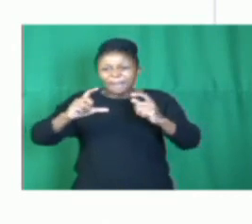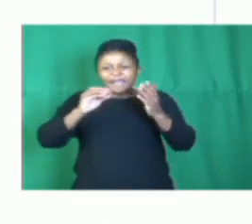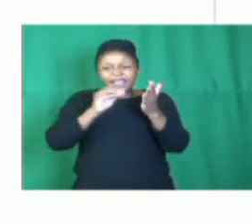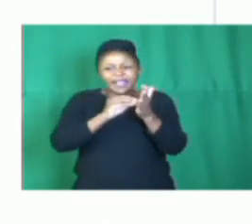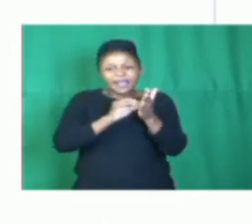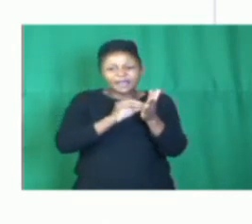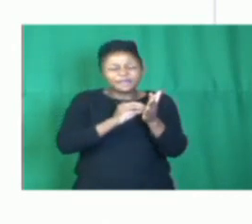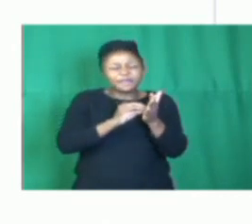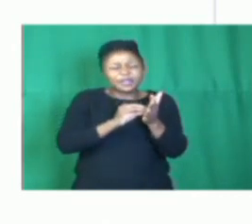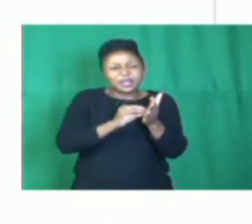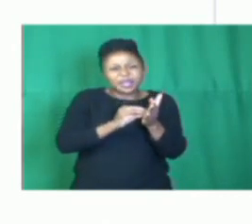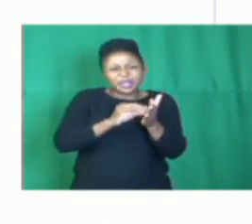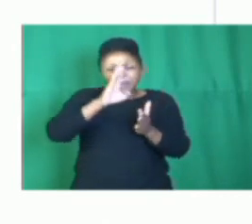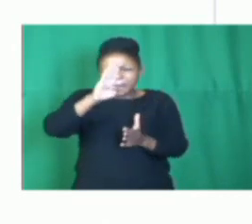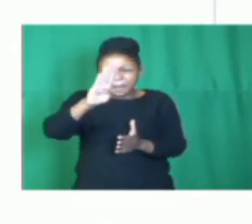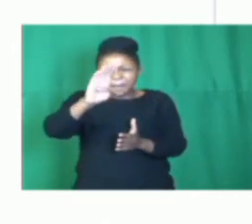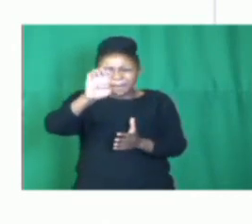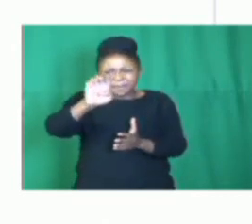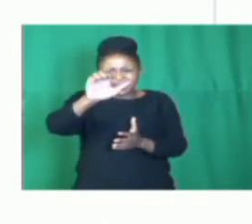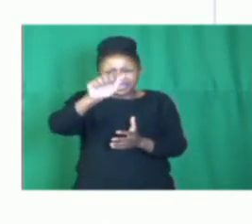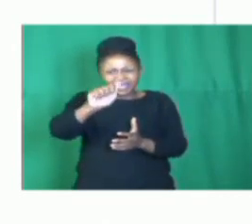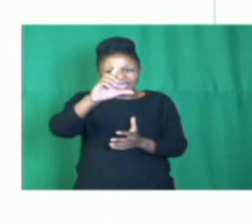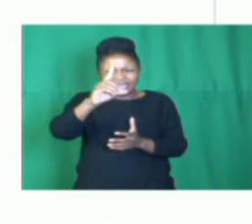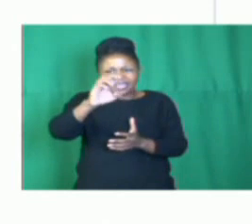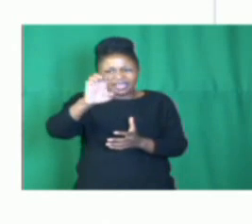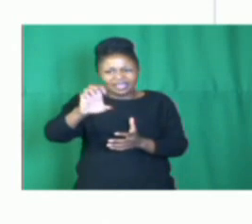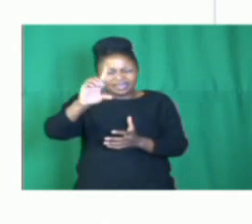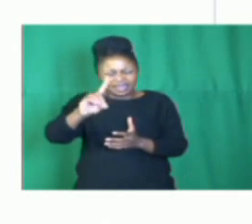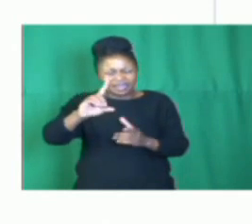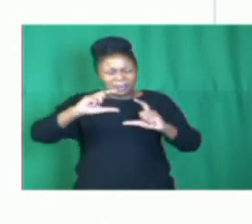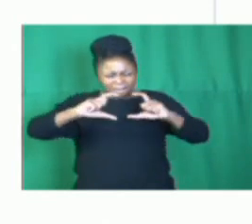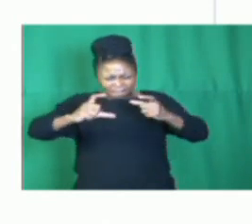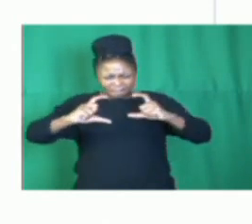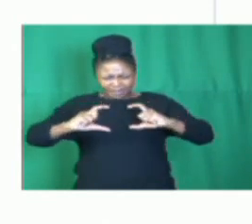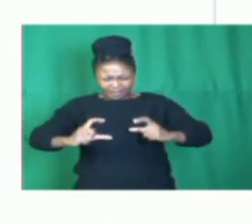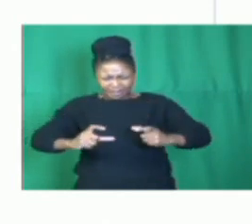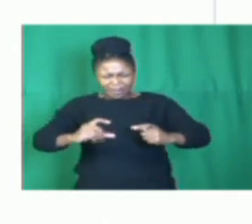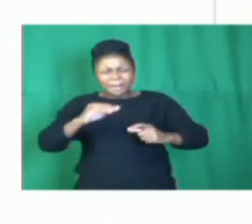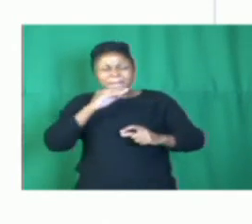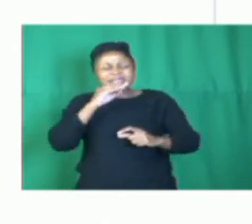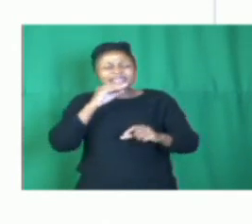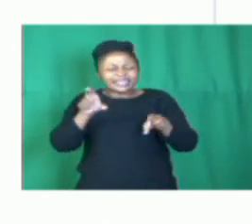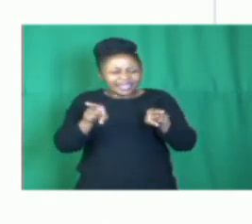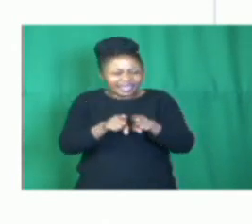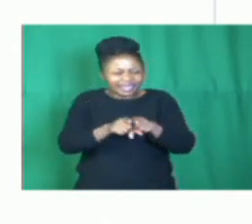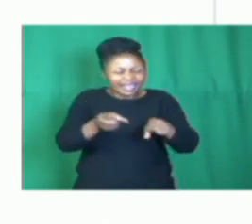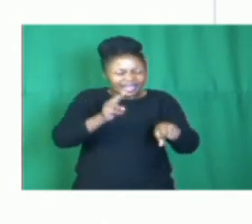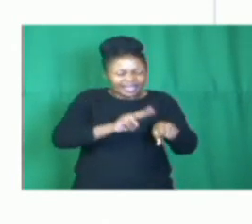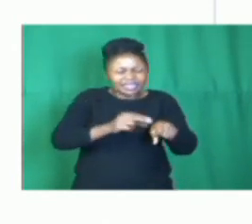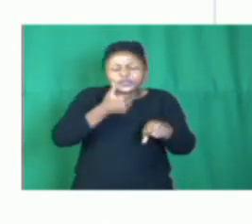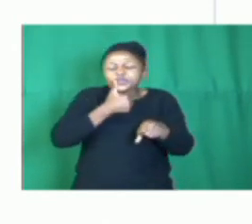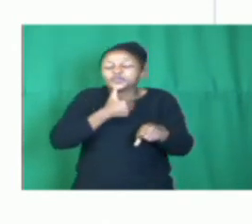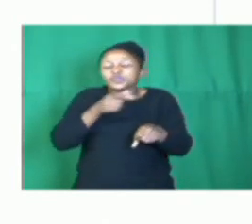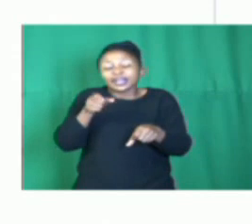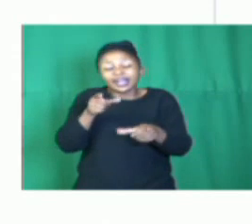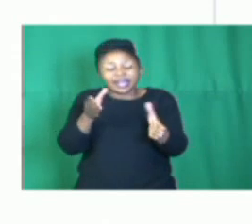simply refer to that specific paragraph in your responses. So if there is a subtitle and you are